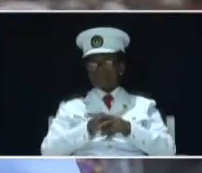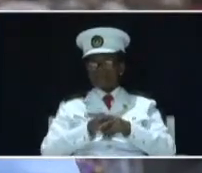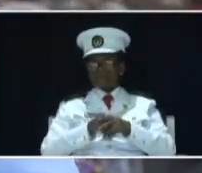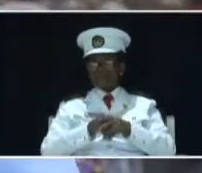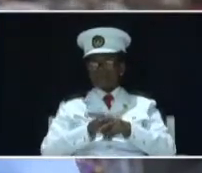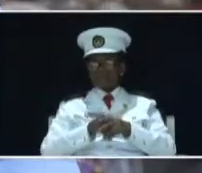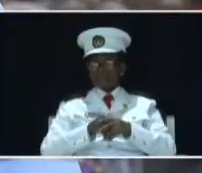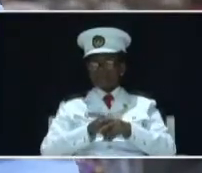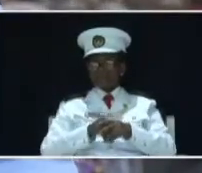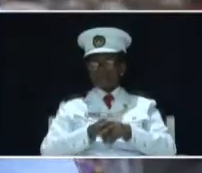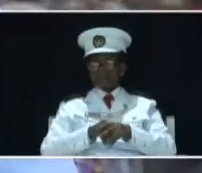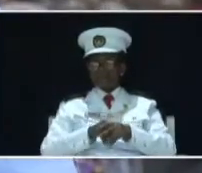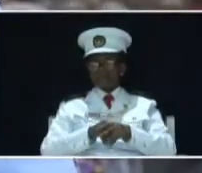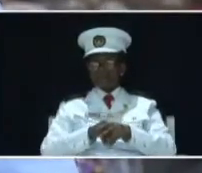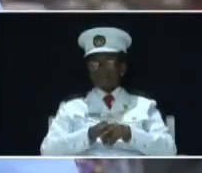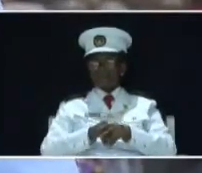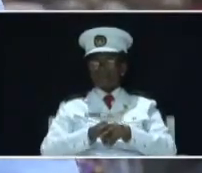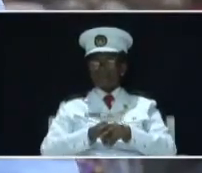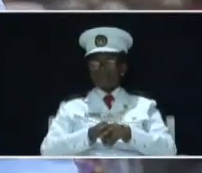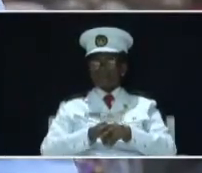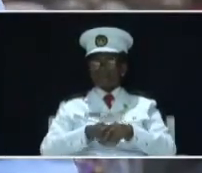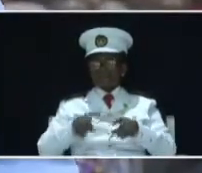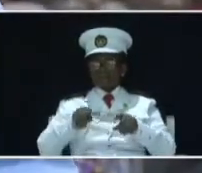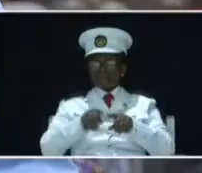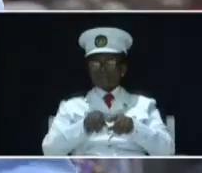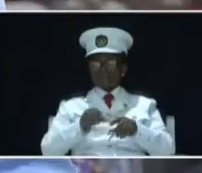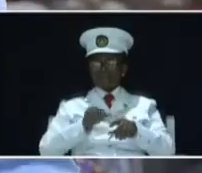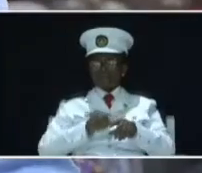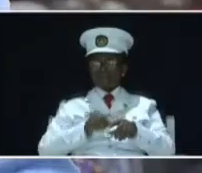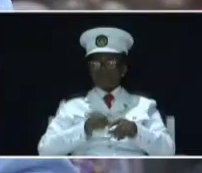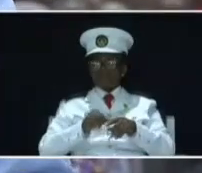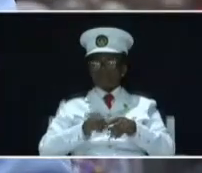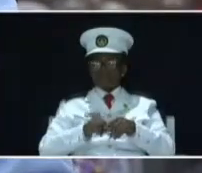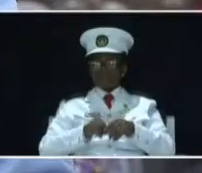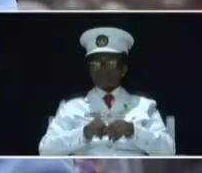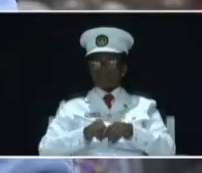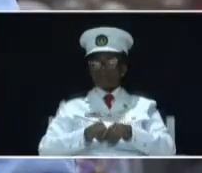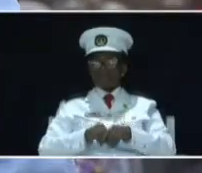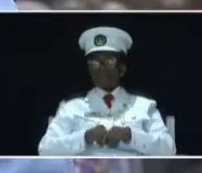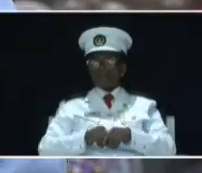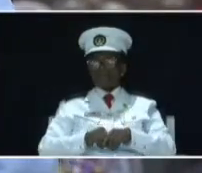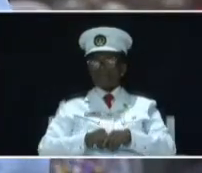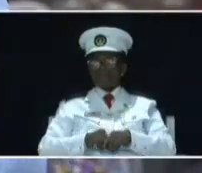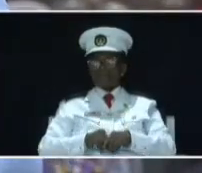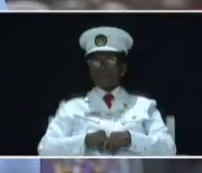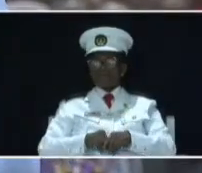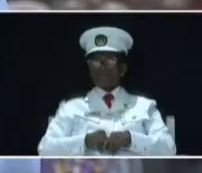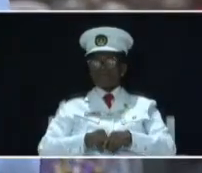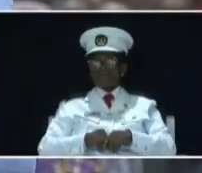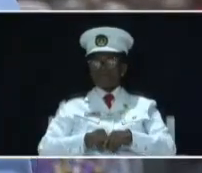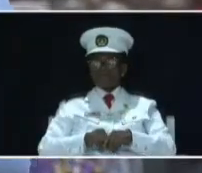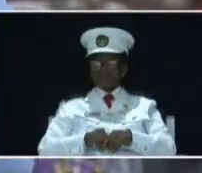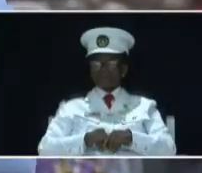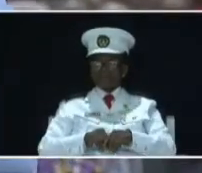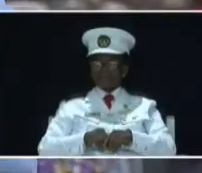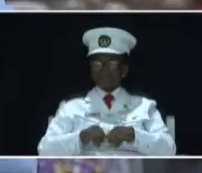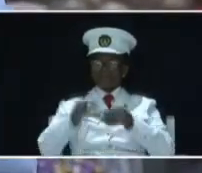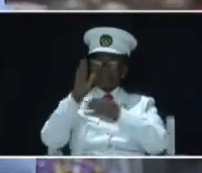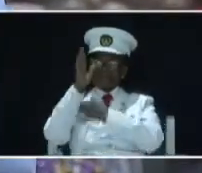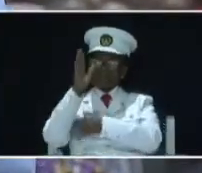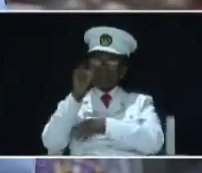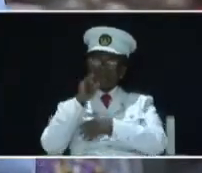So how can I have the honor of being chosen? After all, we know God is